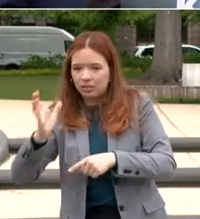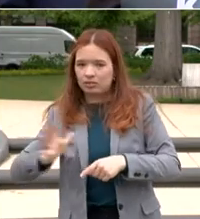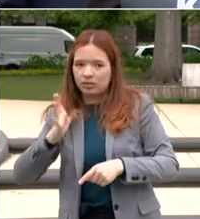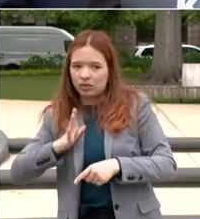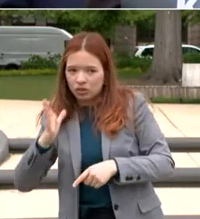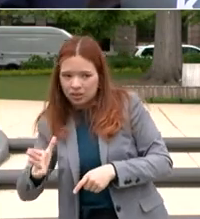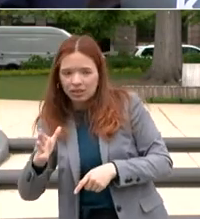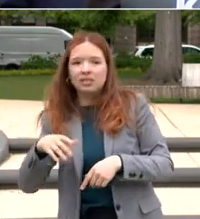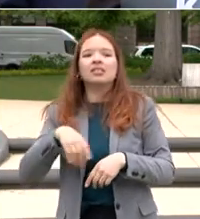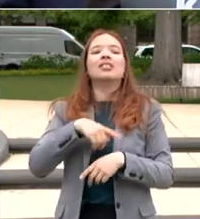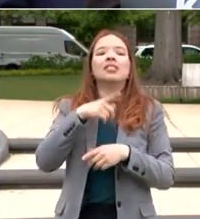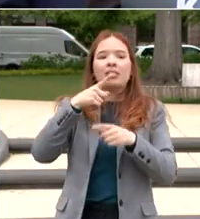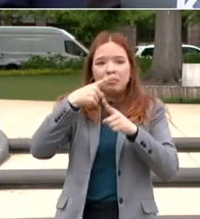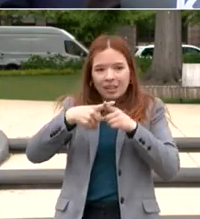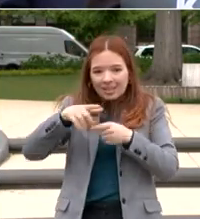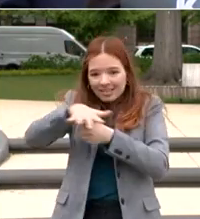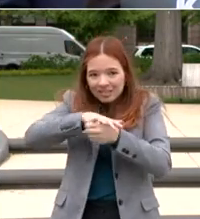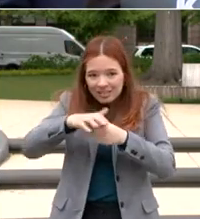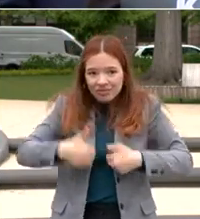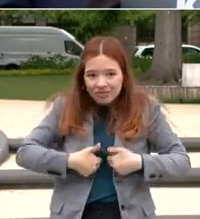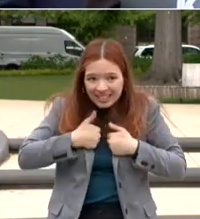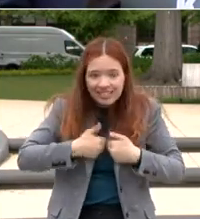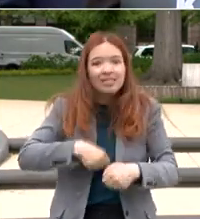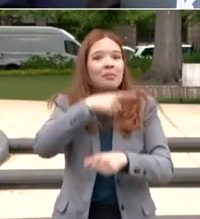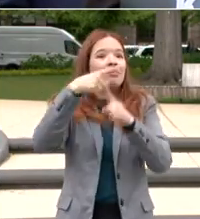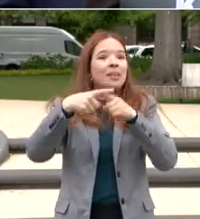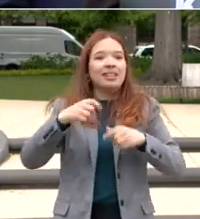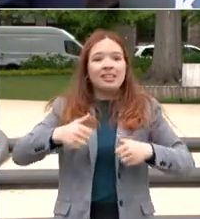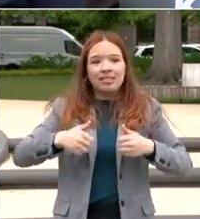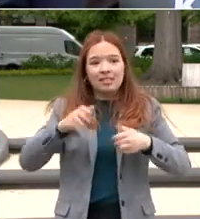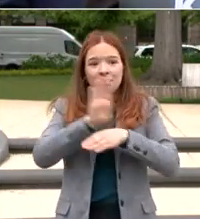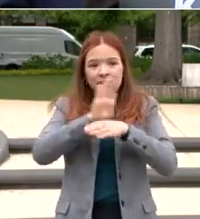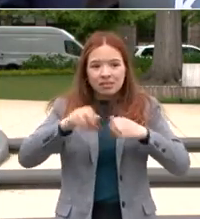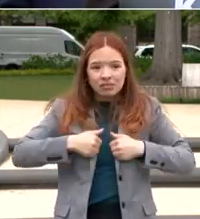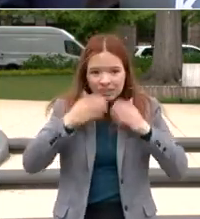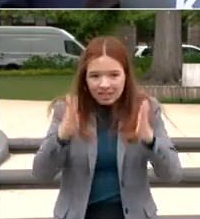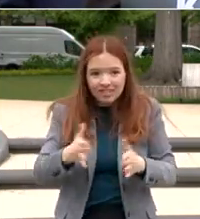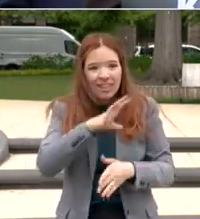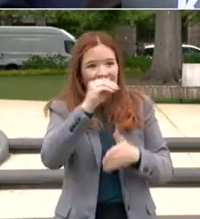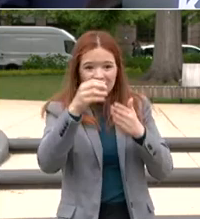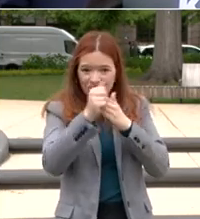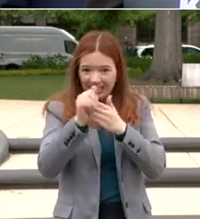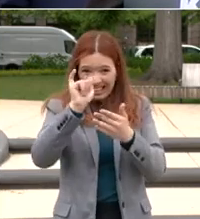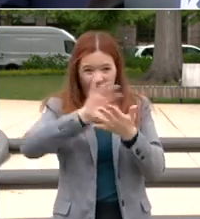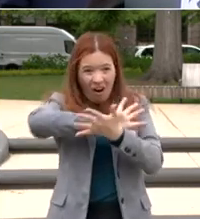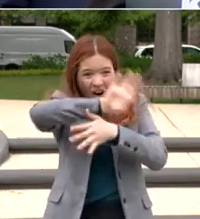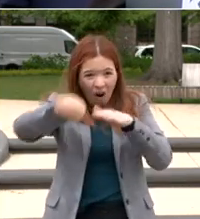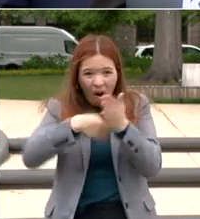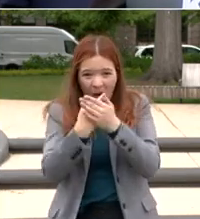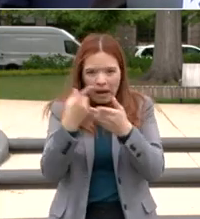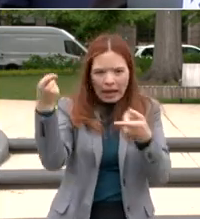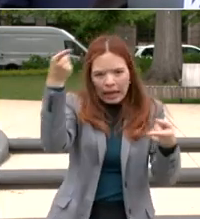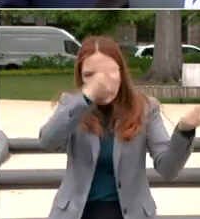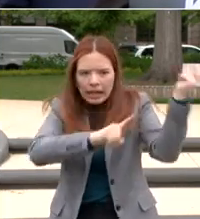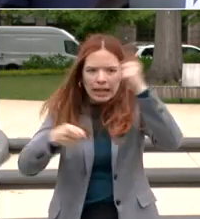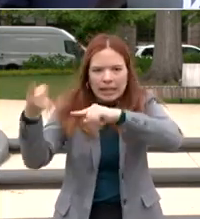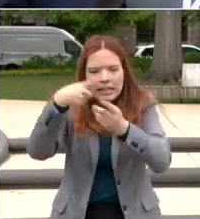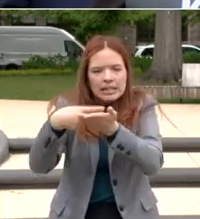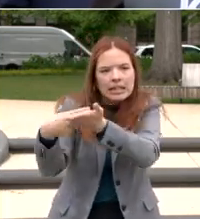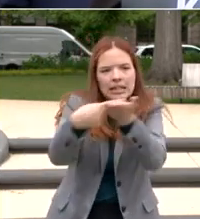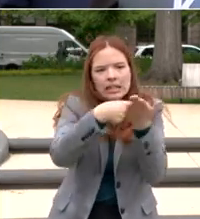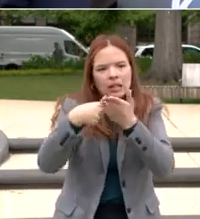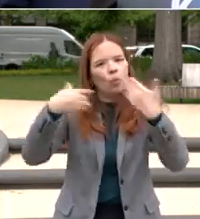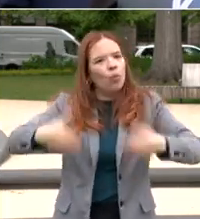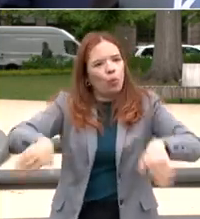business owners, and community leaders. Initially, we were met with concerns from various stakeholders who understood